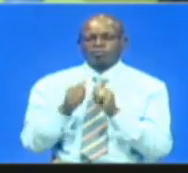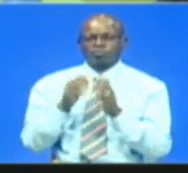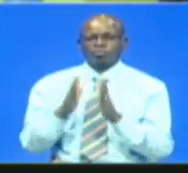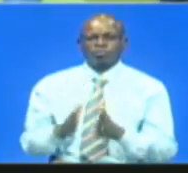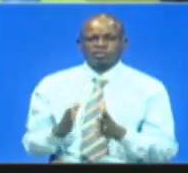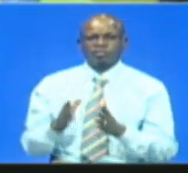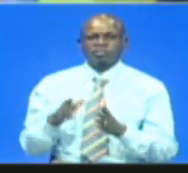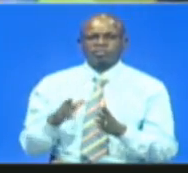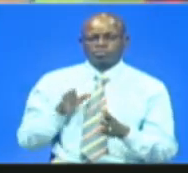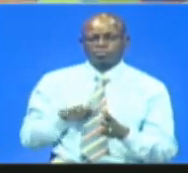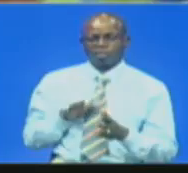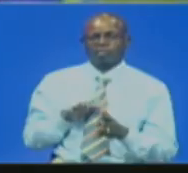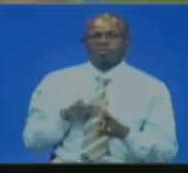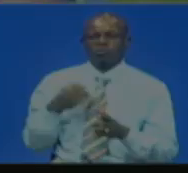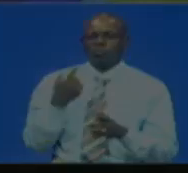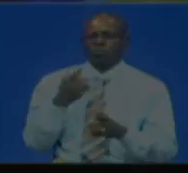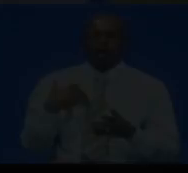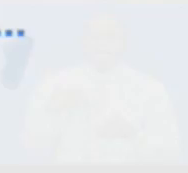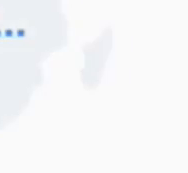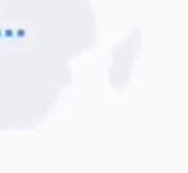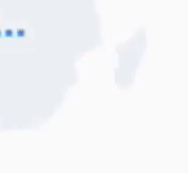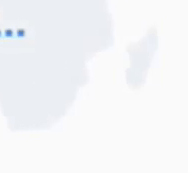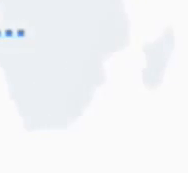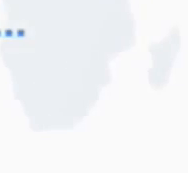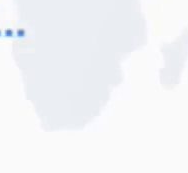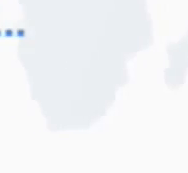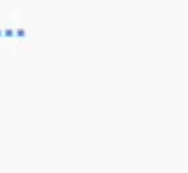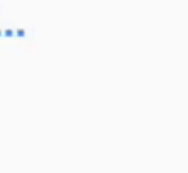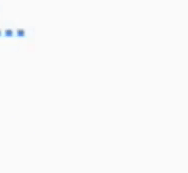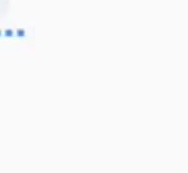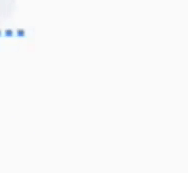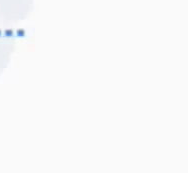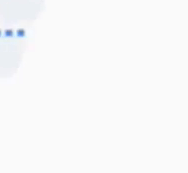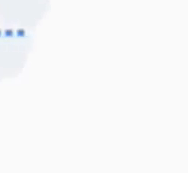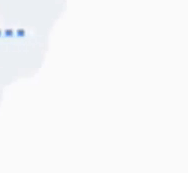to reduce it has been welcomed by the global.